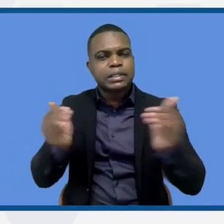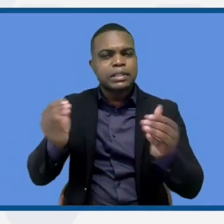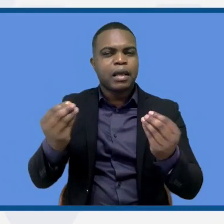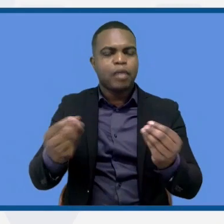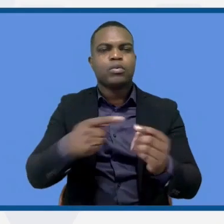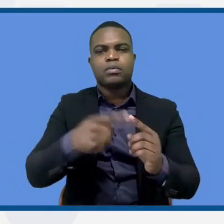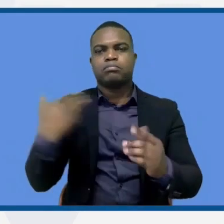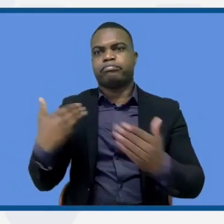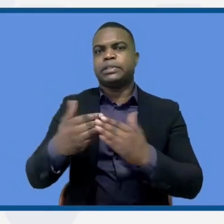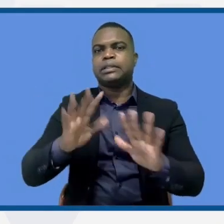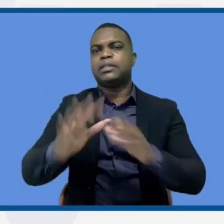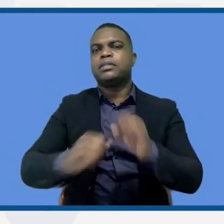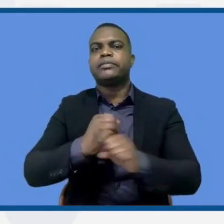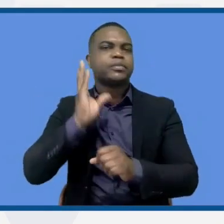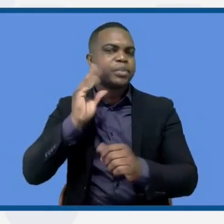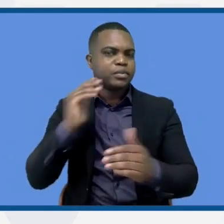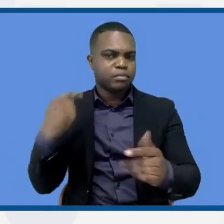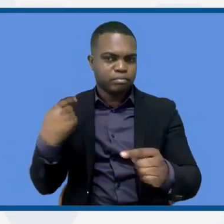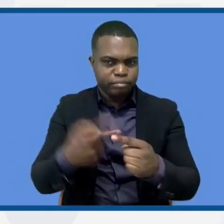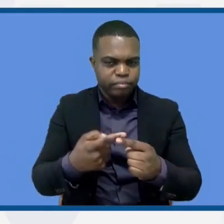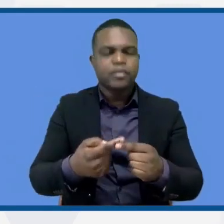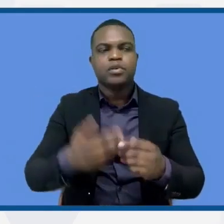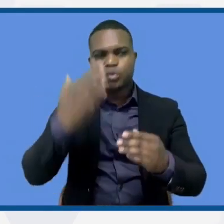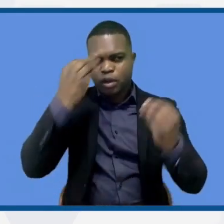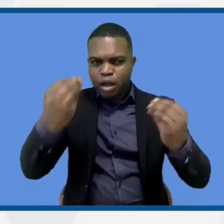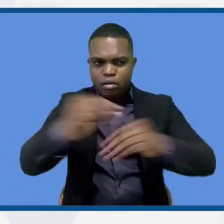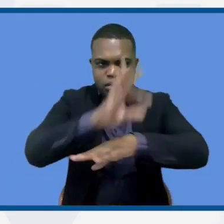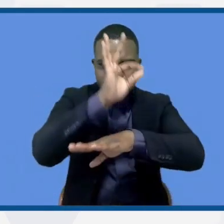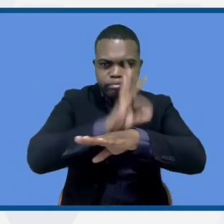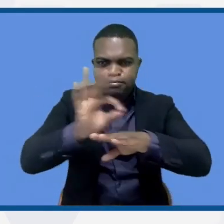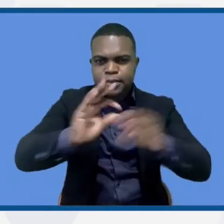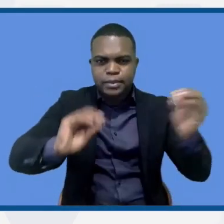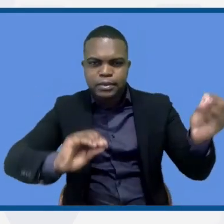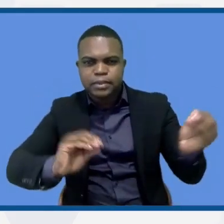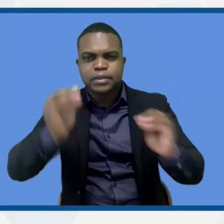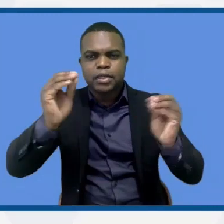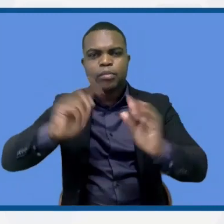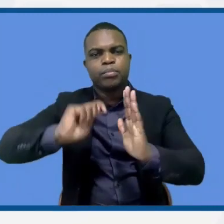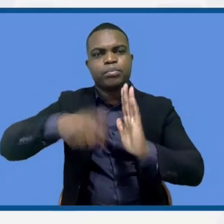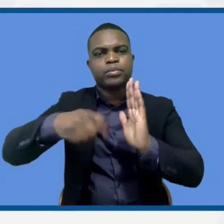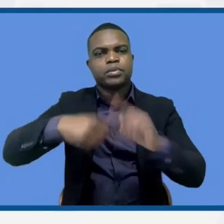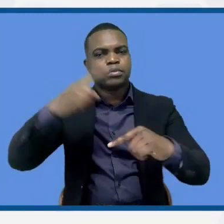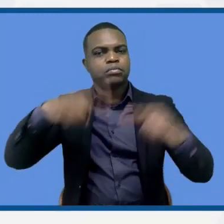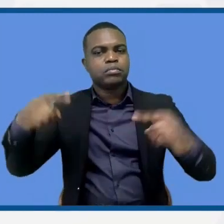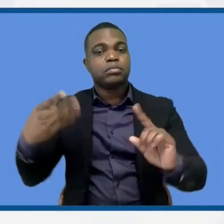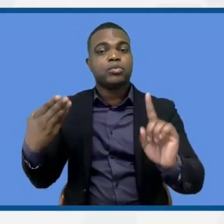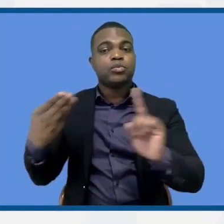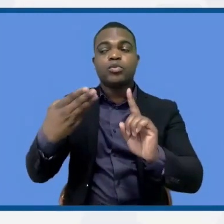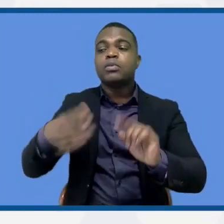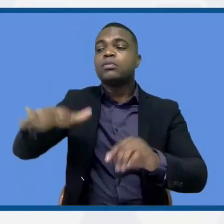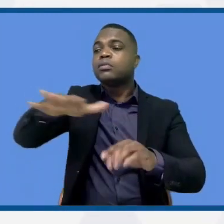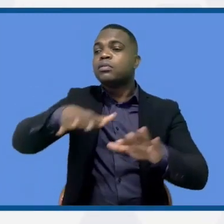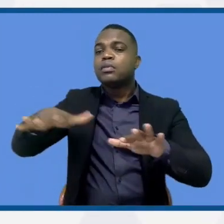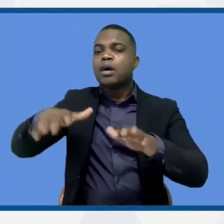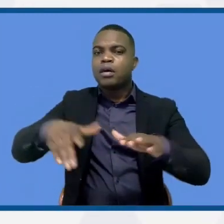landscapes. We will talk about his experience working in ecosystems and communities that are vulnerable in the coastal